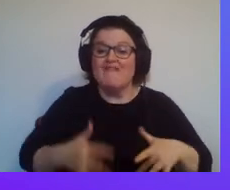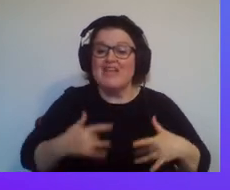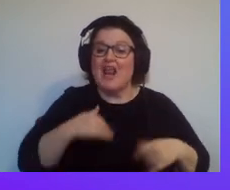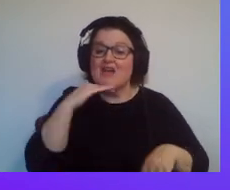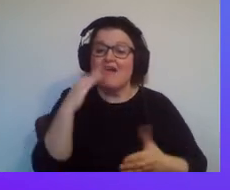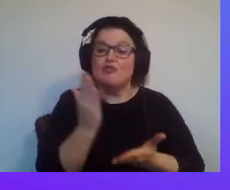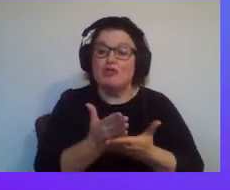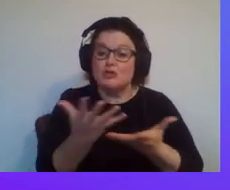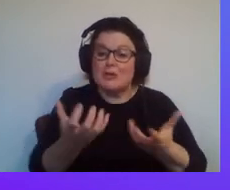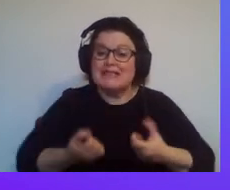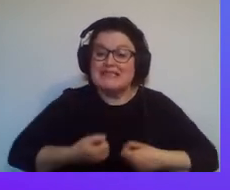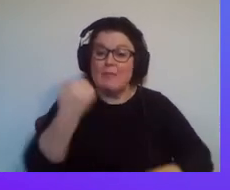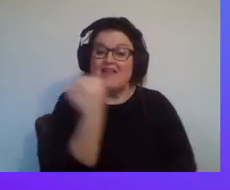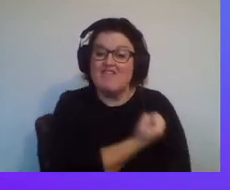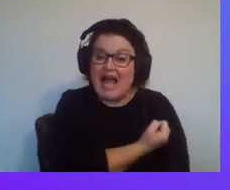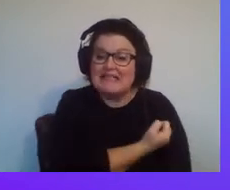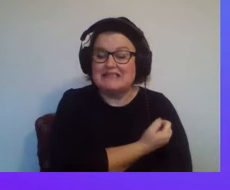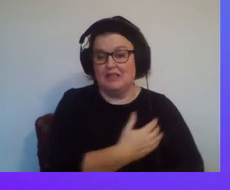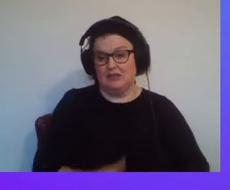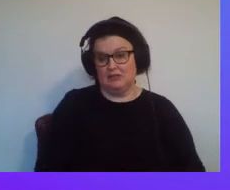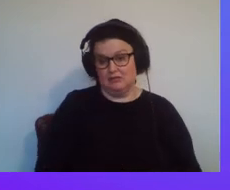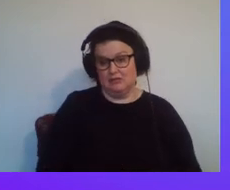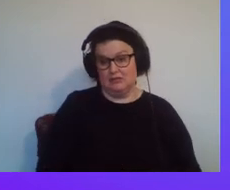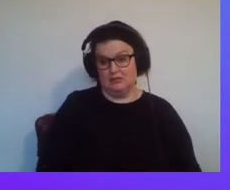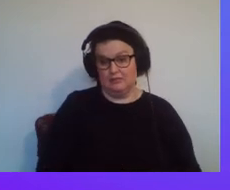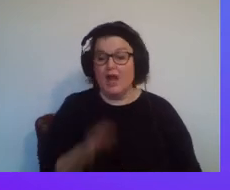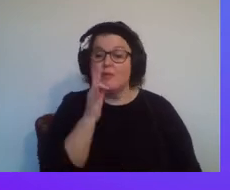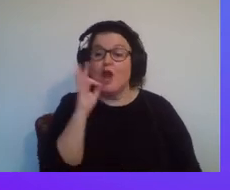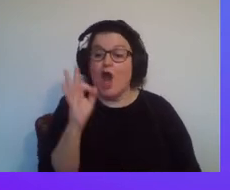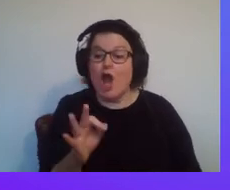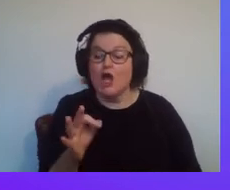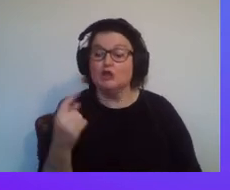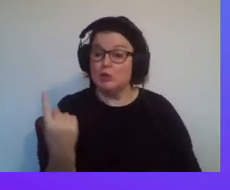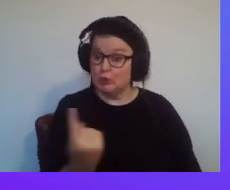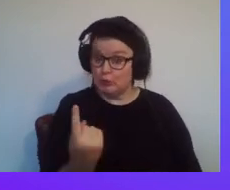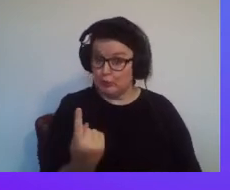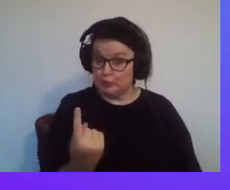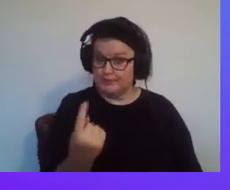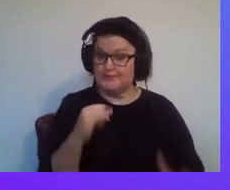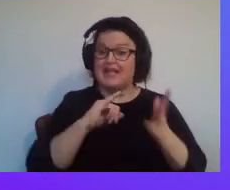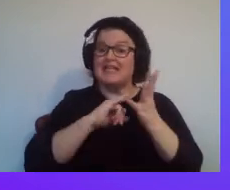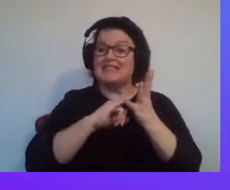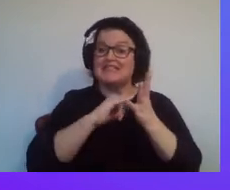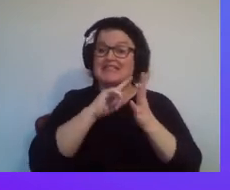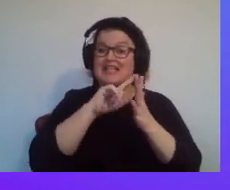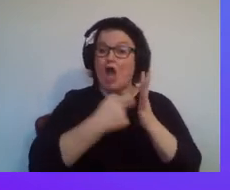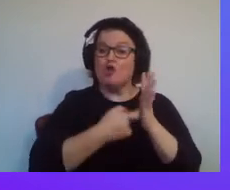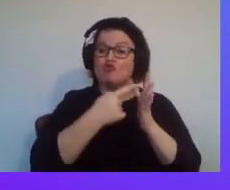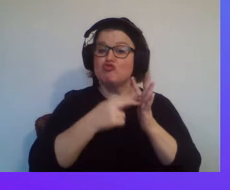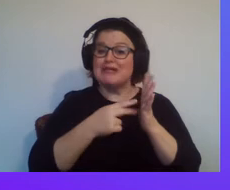hold that thought. Let me turn to Serena Simons. You work for Westminster Council. We want to thank Westminster Council, the